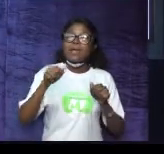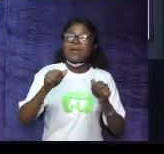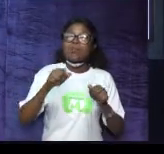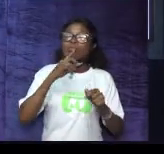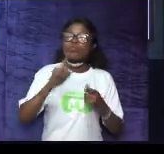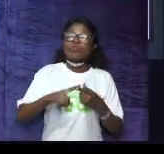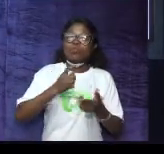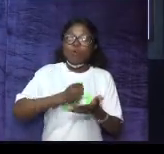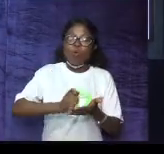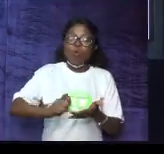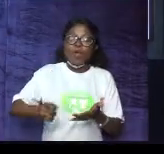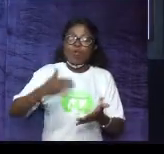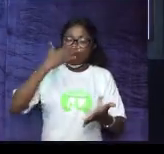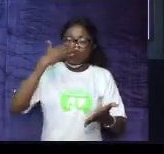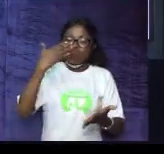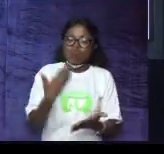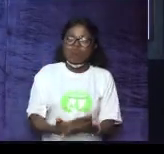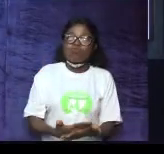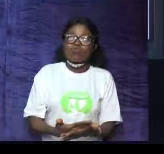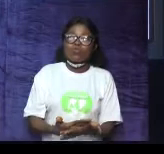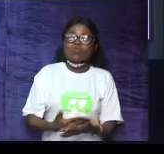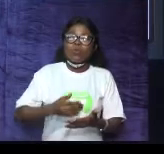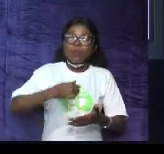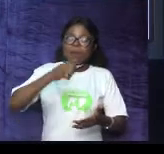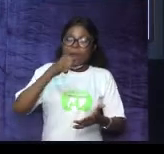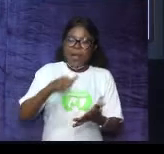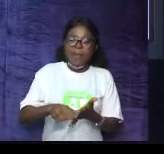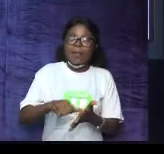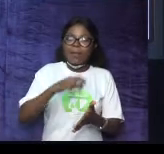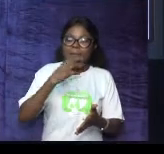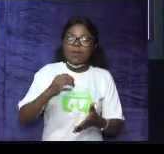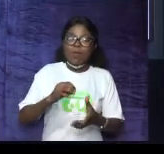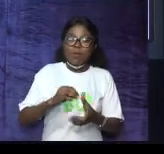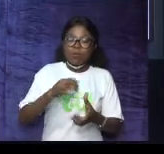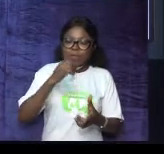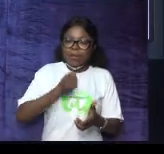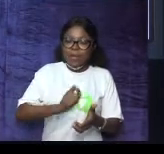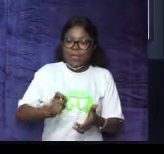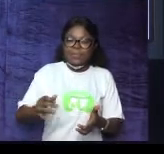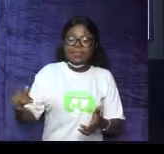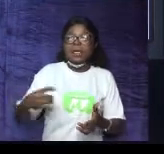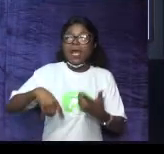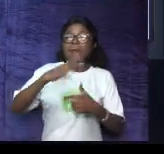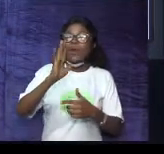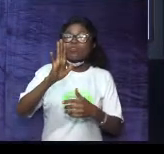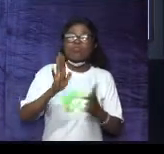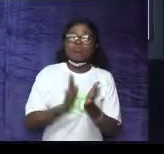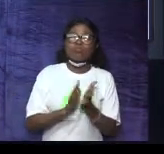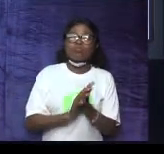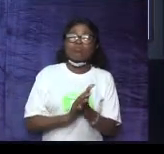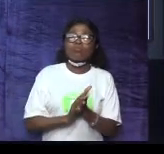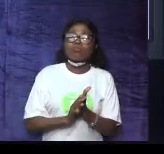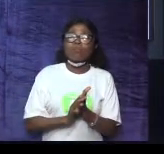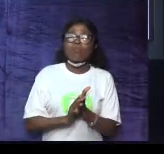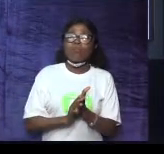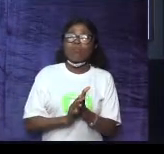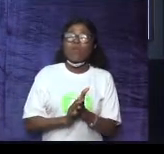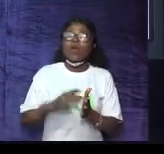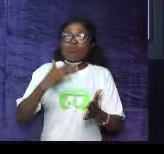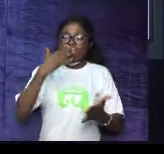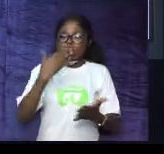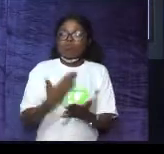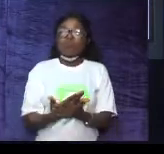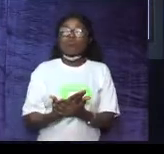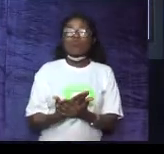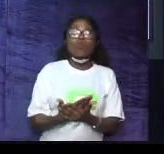to write a good composition about your school. Yes, your school. Yes, you should be able to